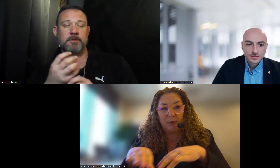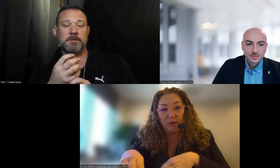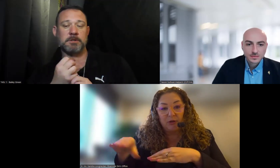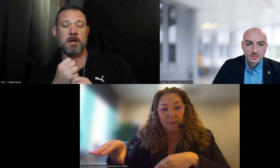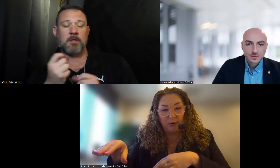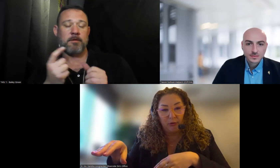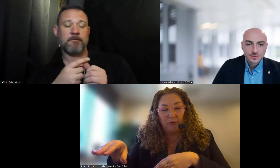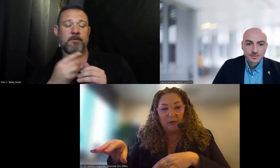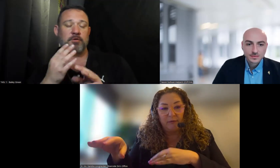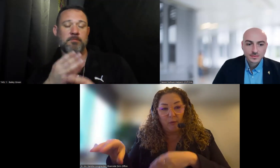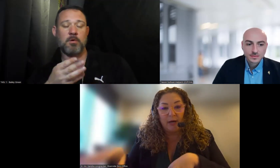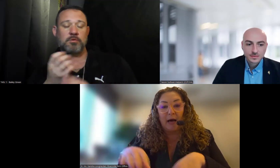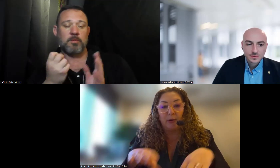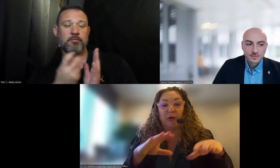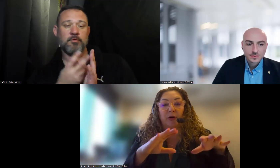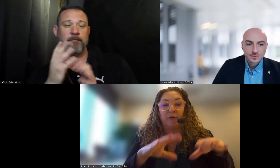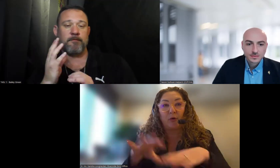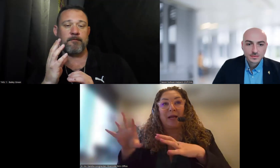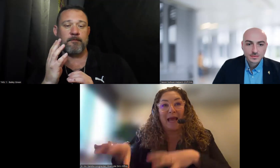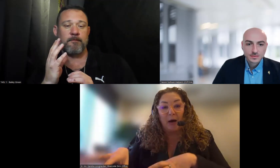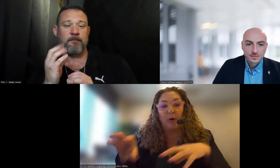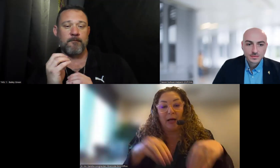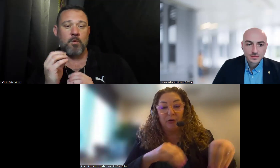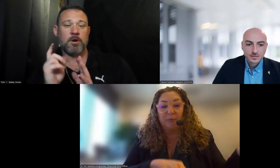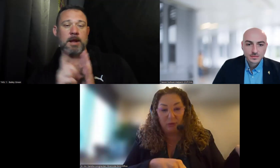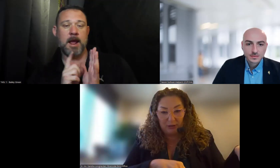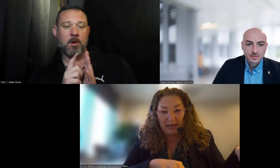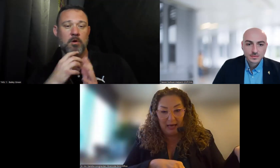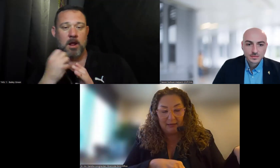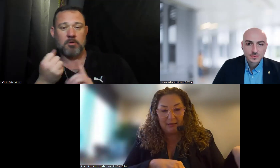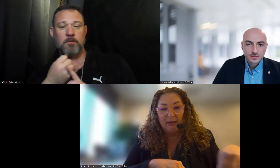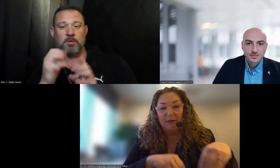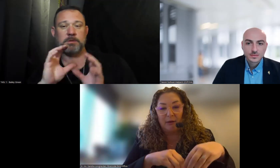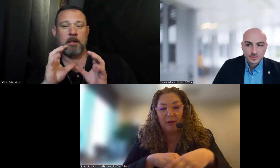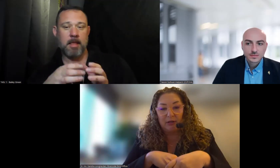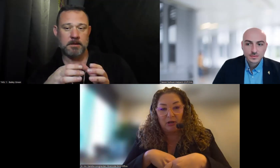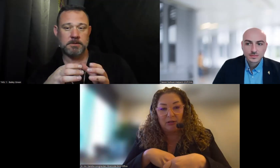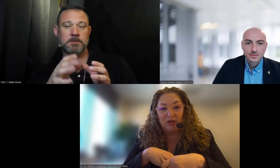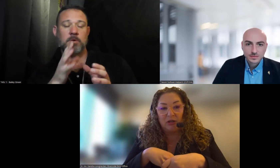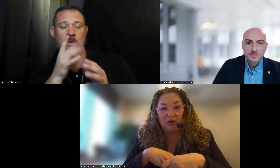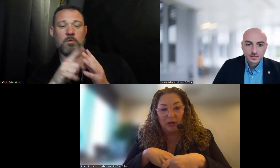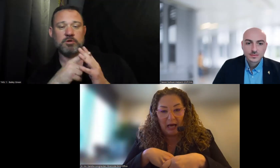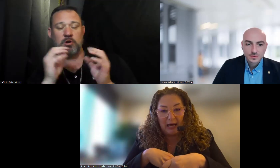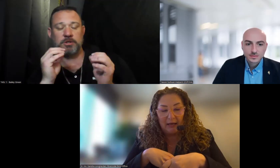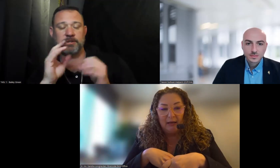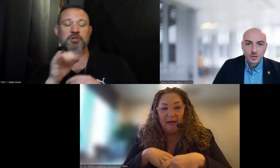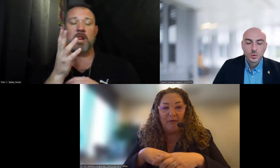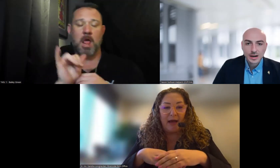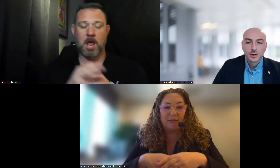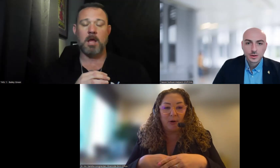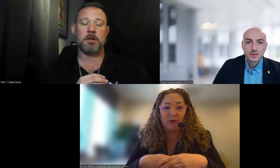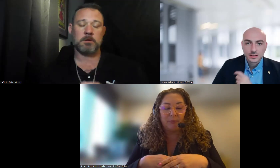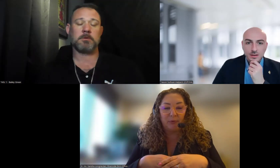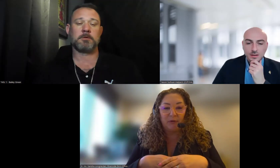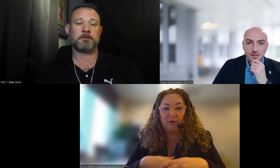first post-approved 40-hour elder abuse class that we're going to start teaching in July. And